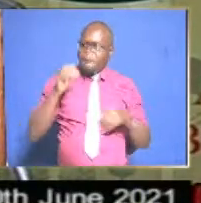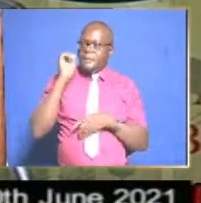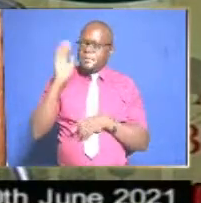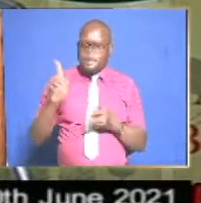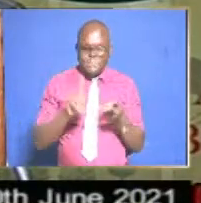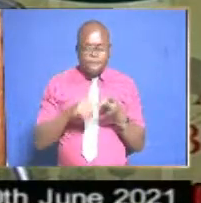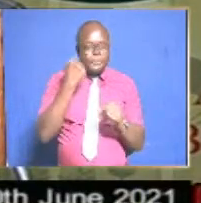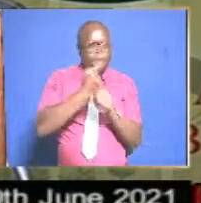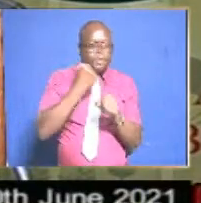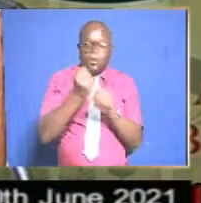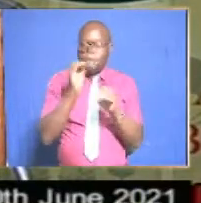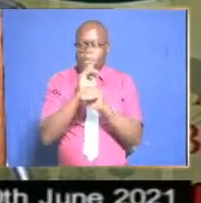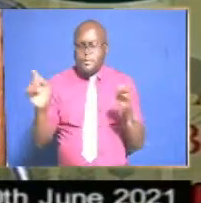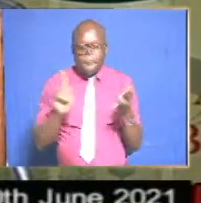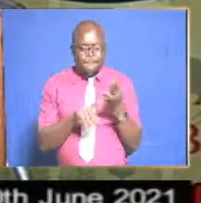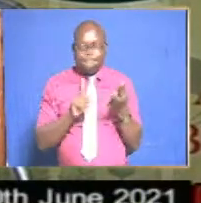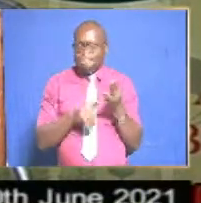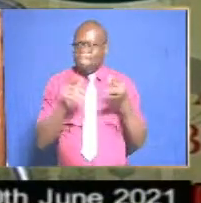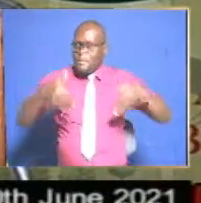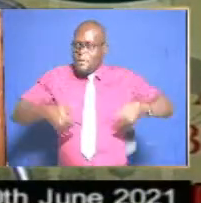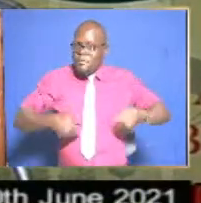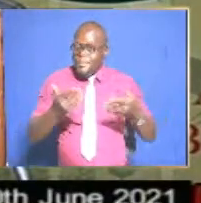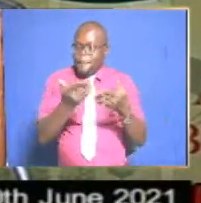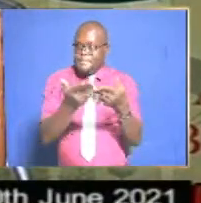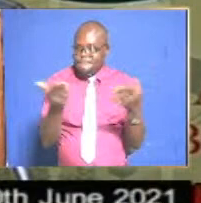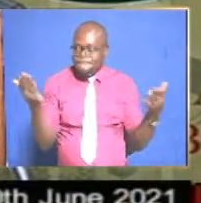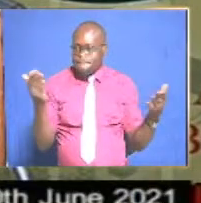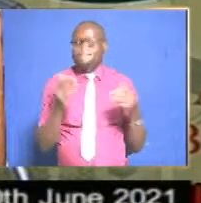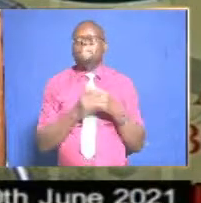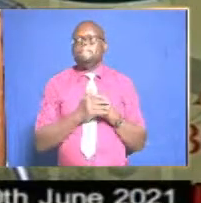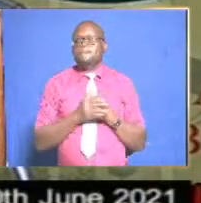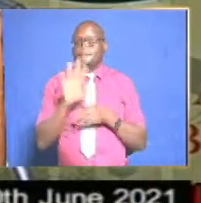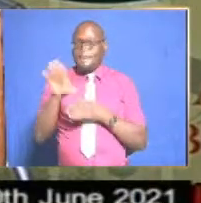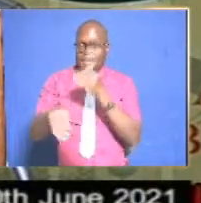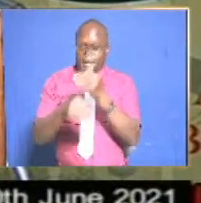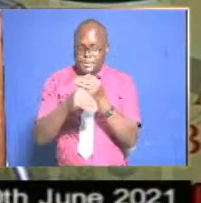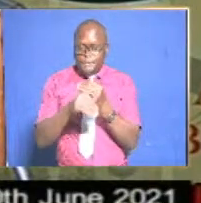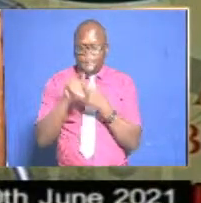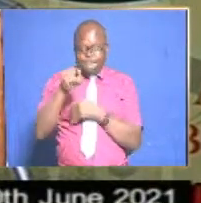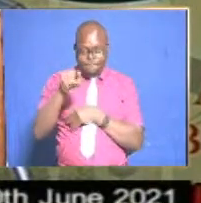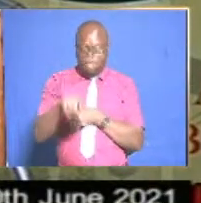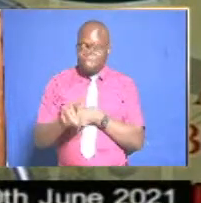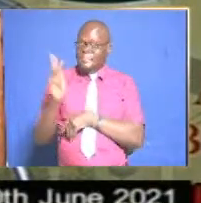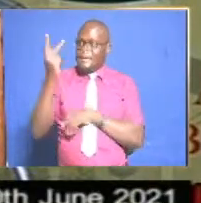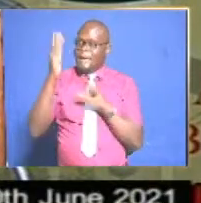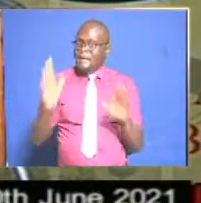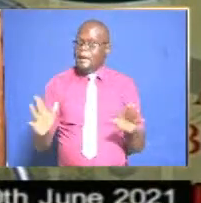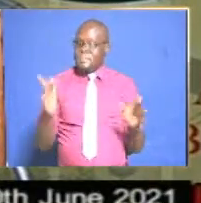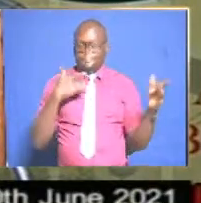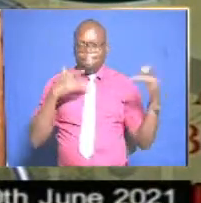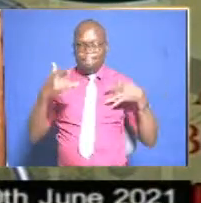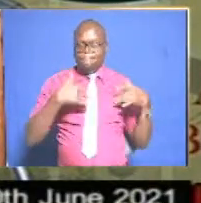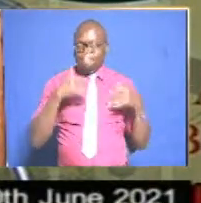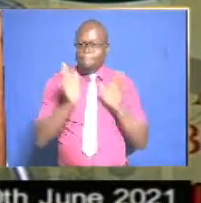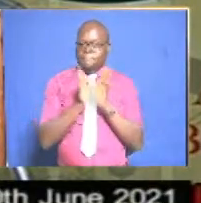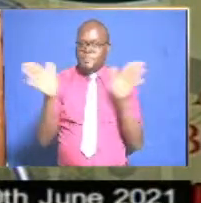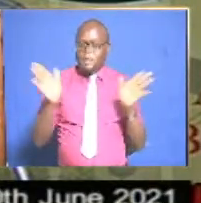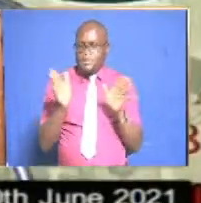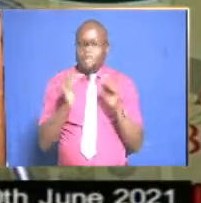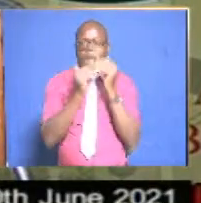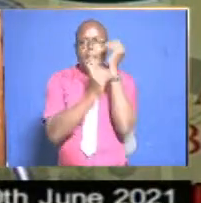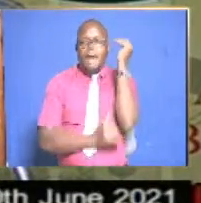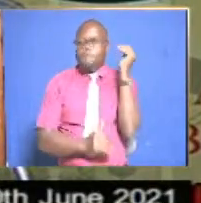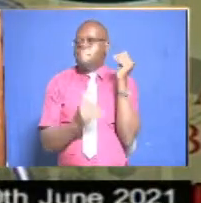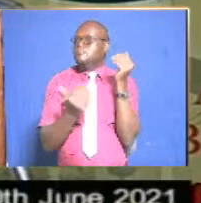unemployment levels among the youth. In addition, Kenyans raised concerns about the general levels of poverty